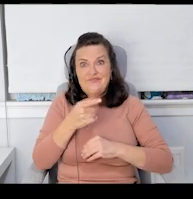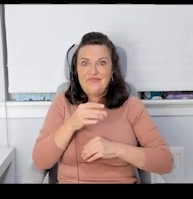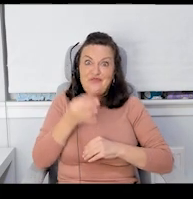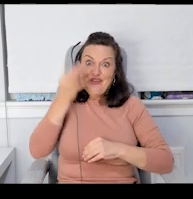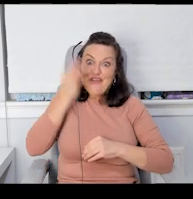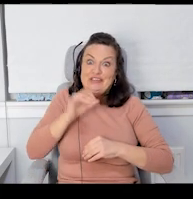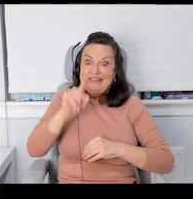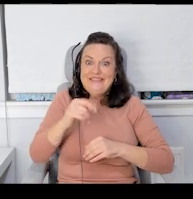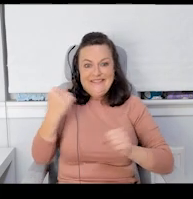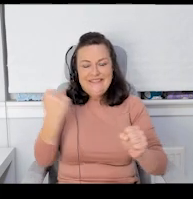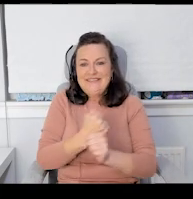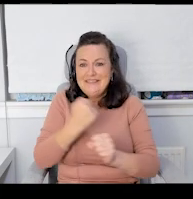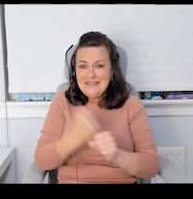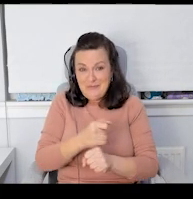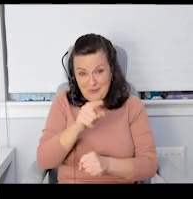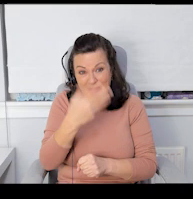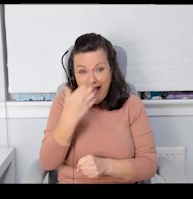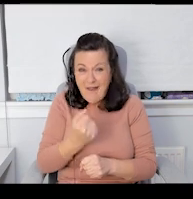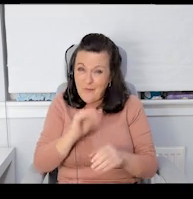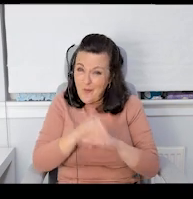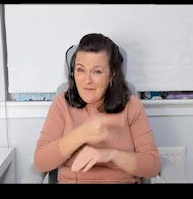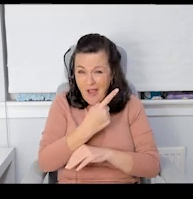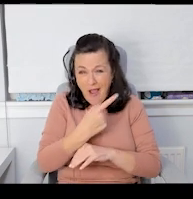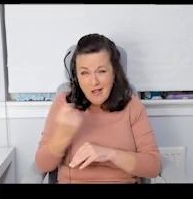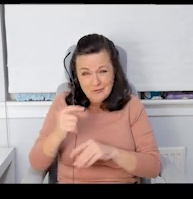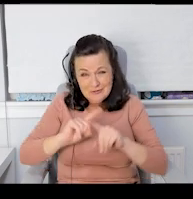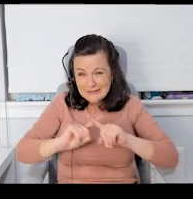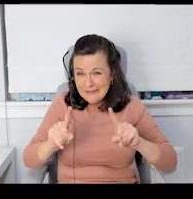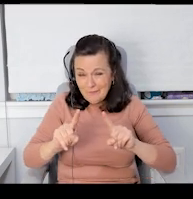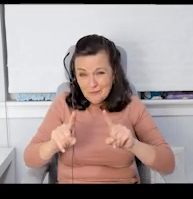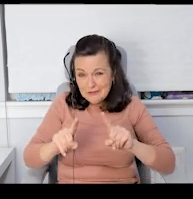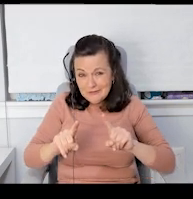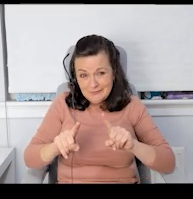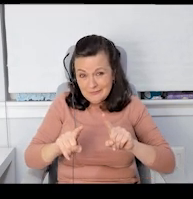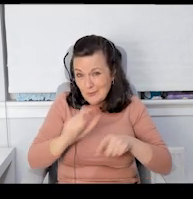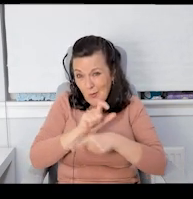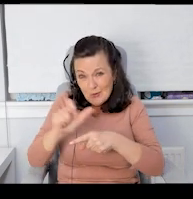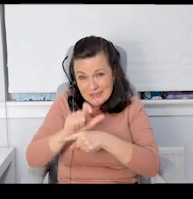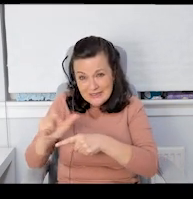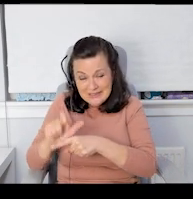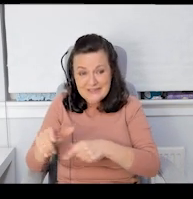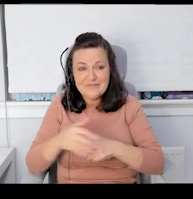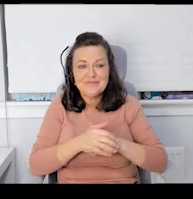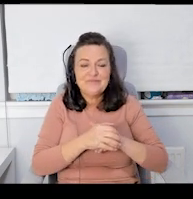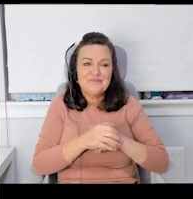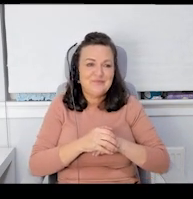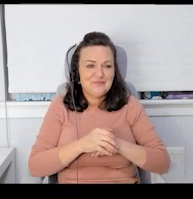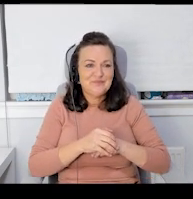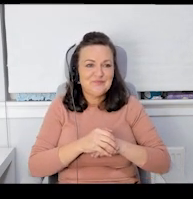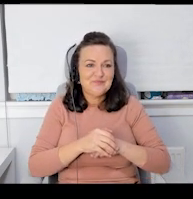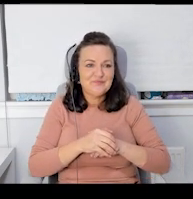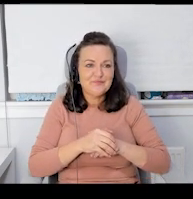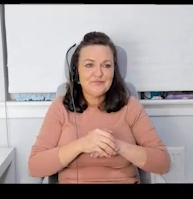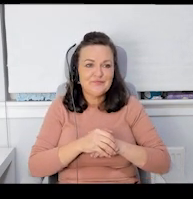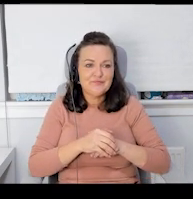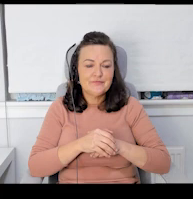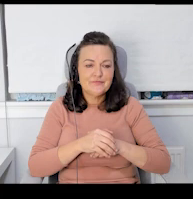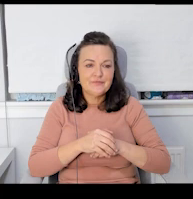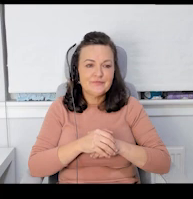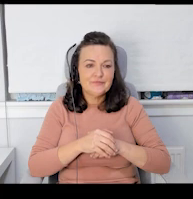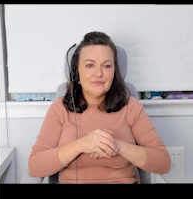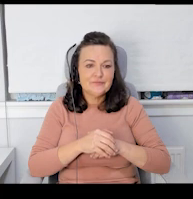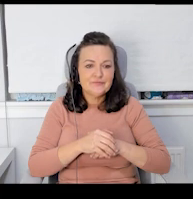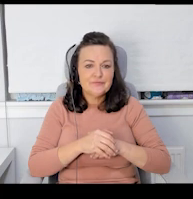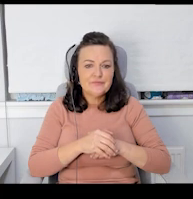apprentices. So there's a breadth out there as well. So that's a really good point to highlight. Thanks for that, Joy. Absolutely. Going to move into the benefits of